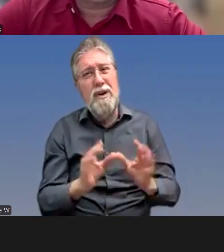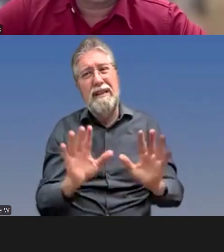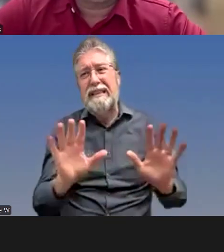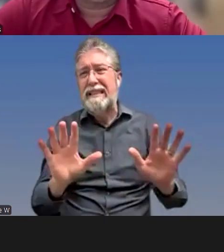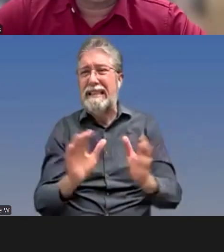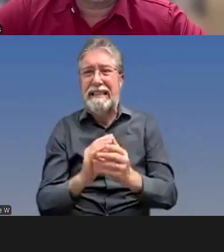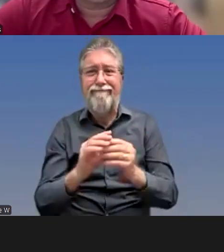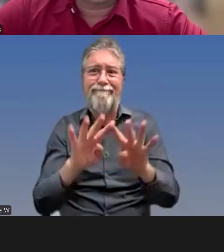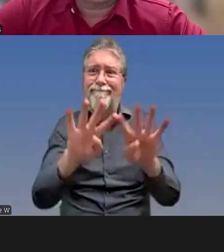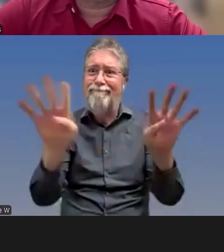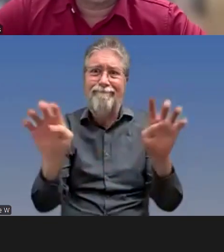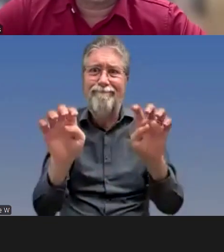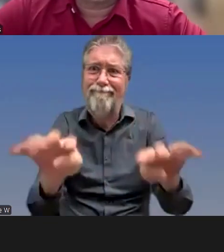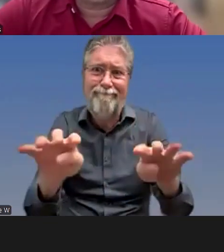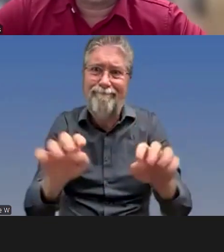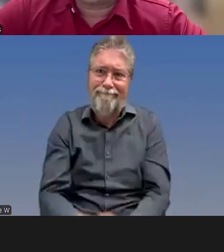know.